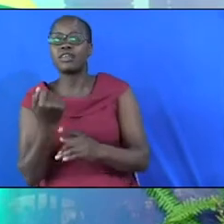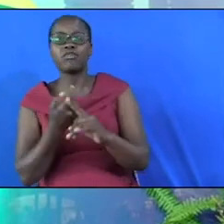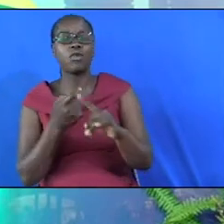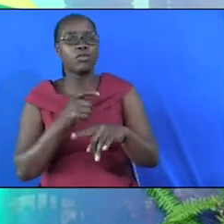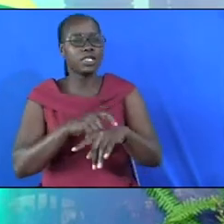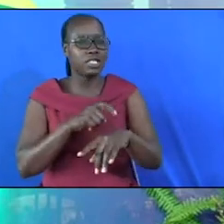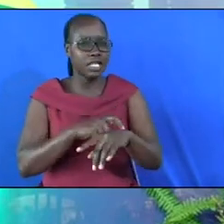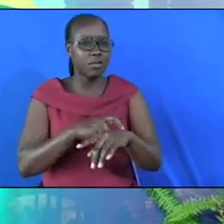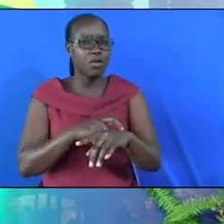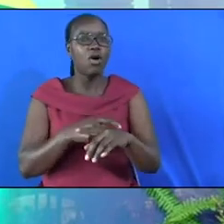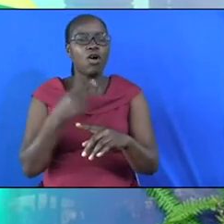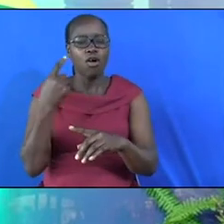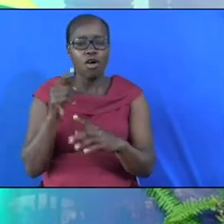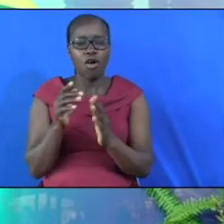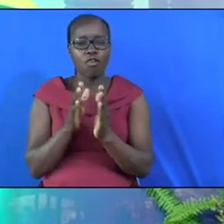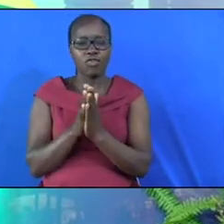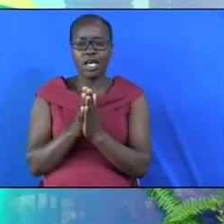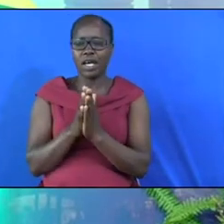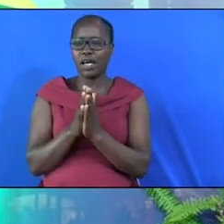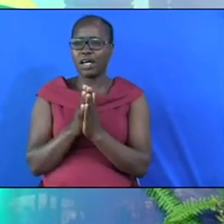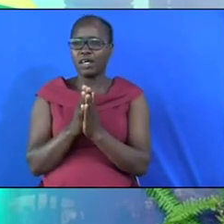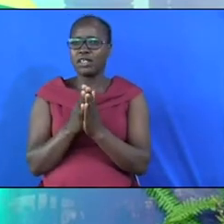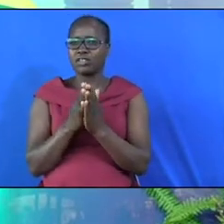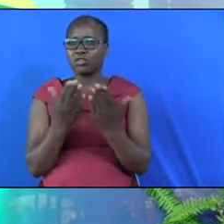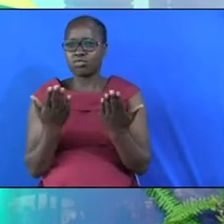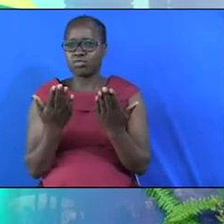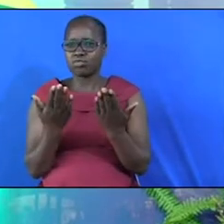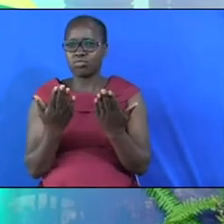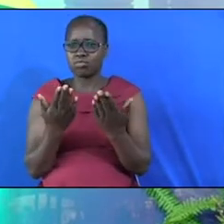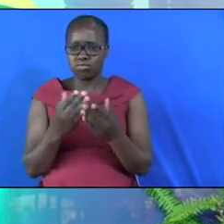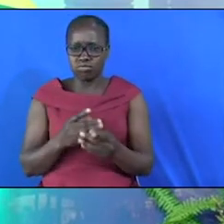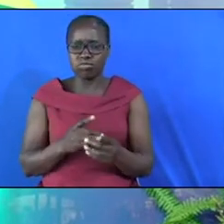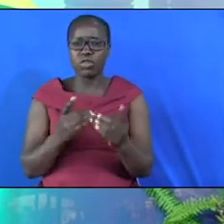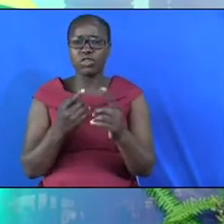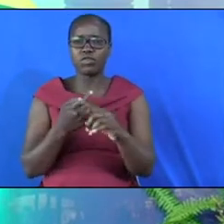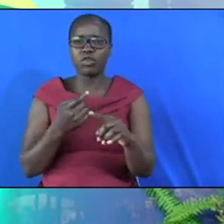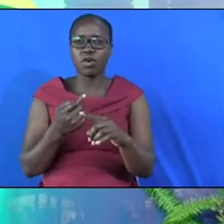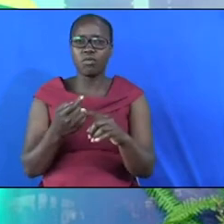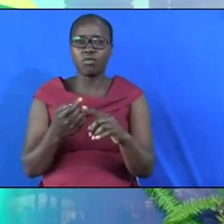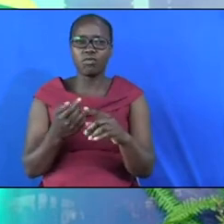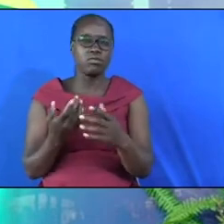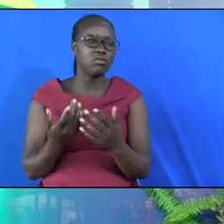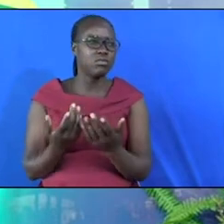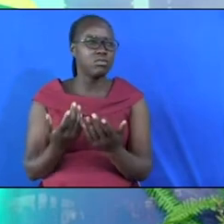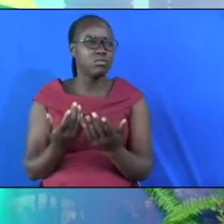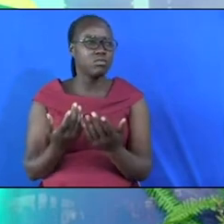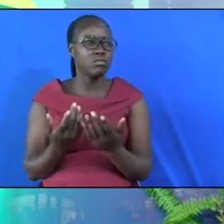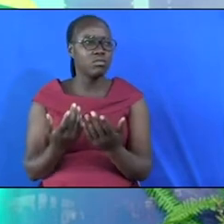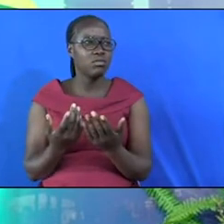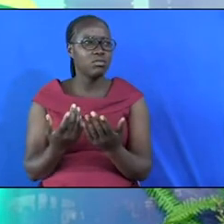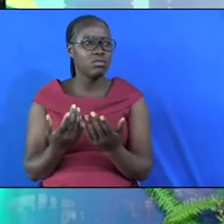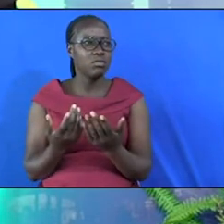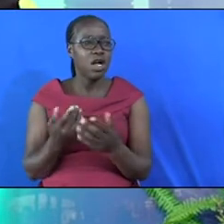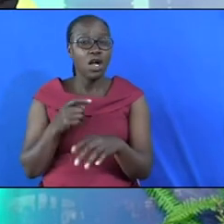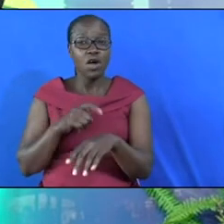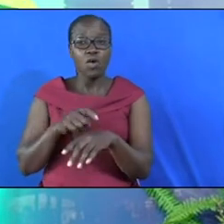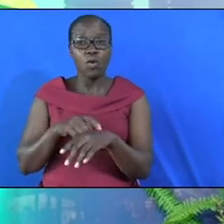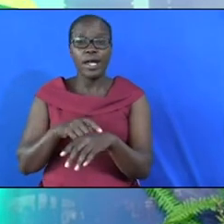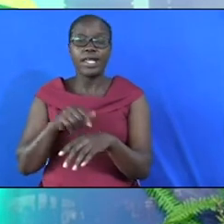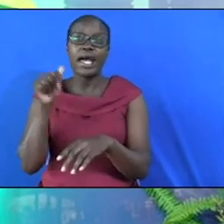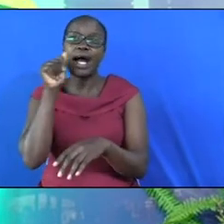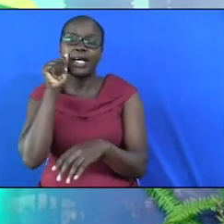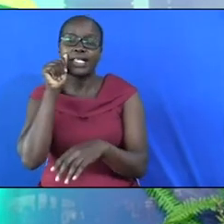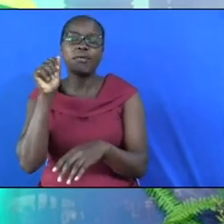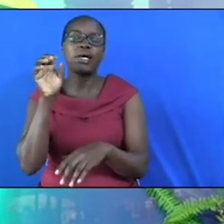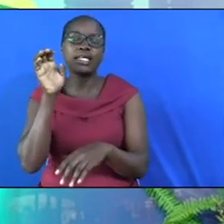time that the two pairs turned their sorrowing steps from the Garden of Eden, and that is when Eve and